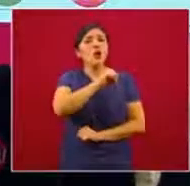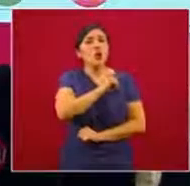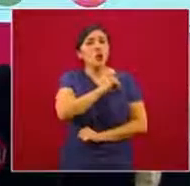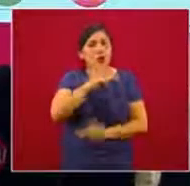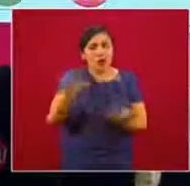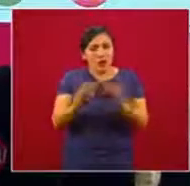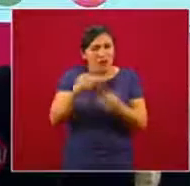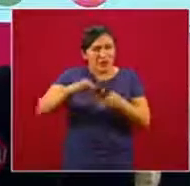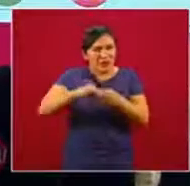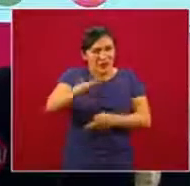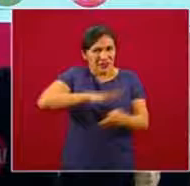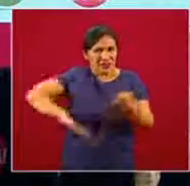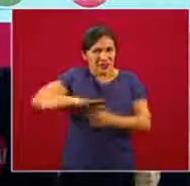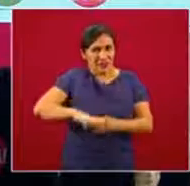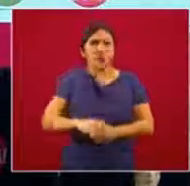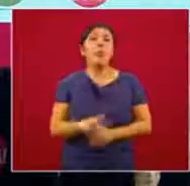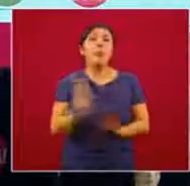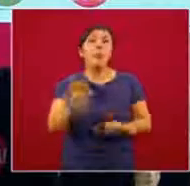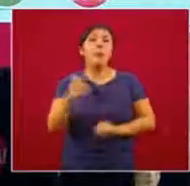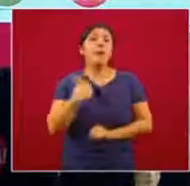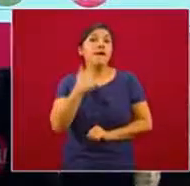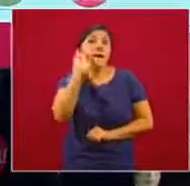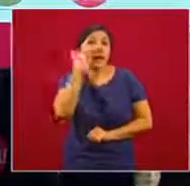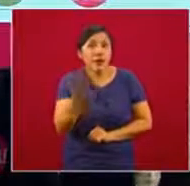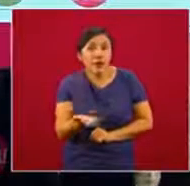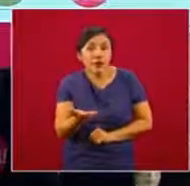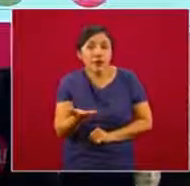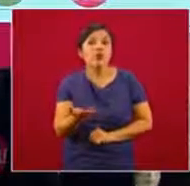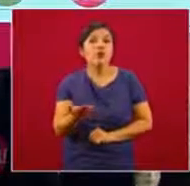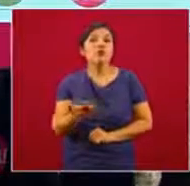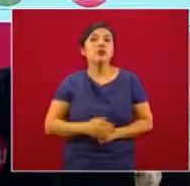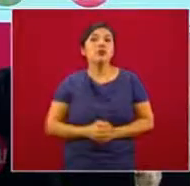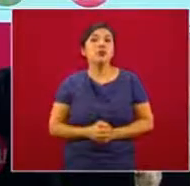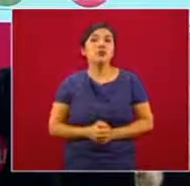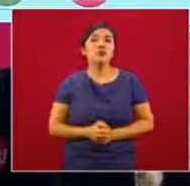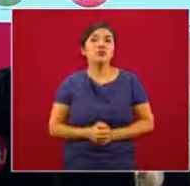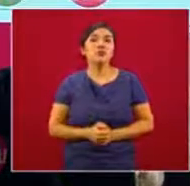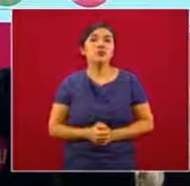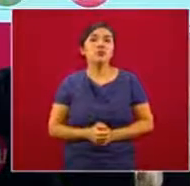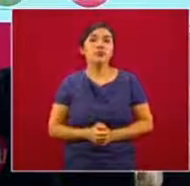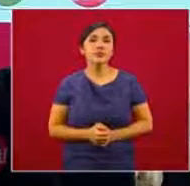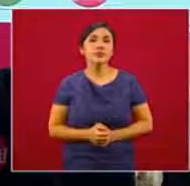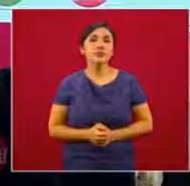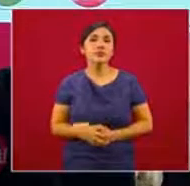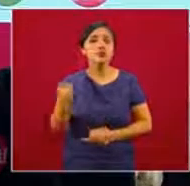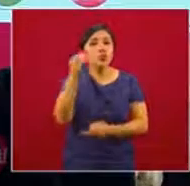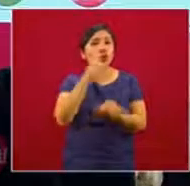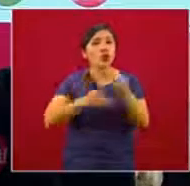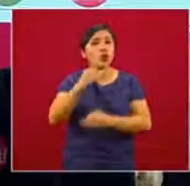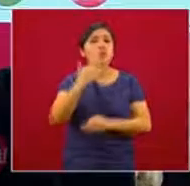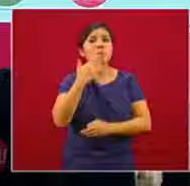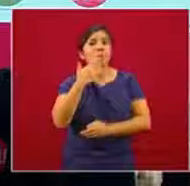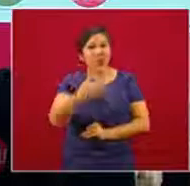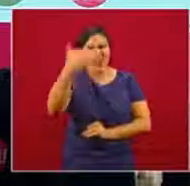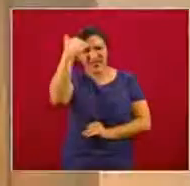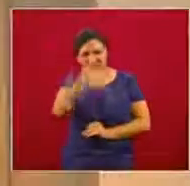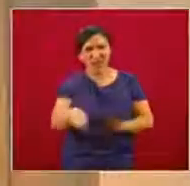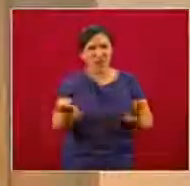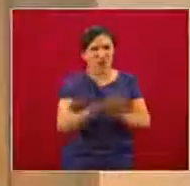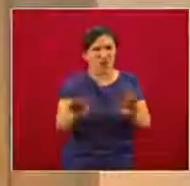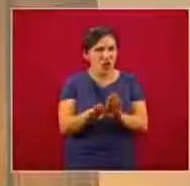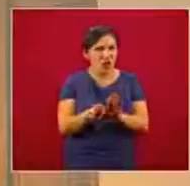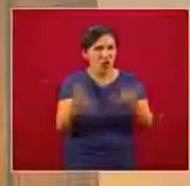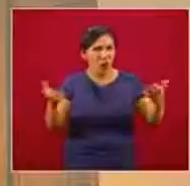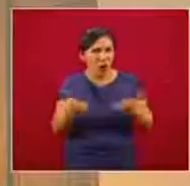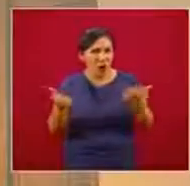the school with the local center. What we want is that we